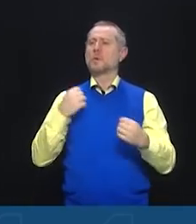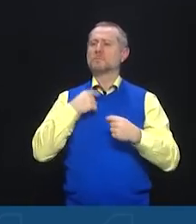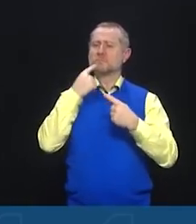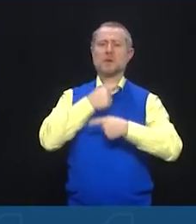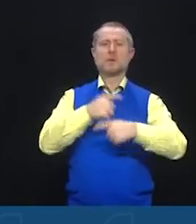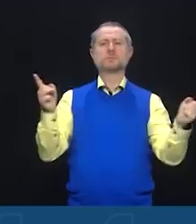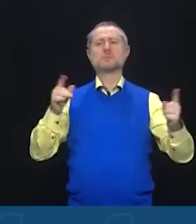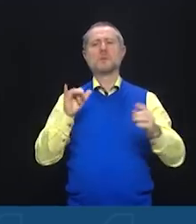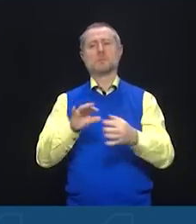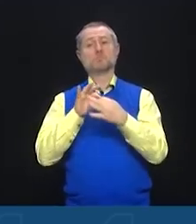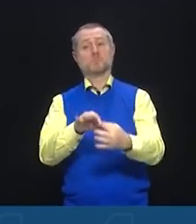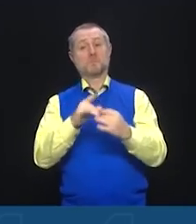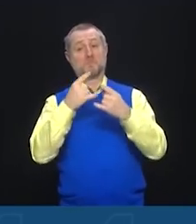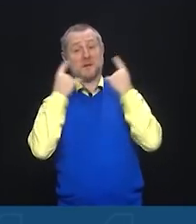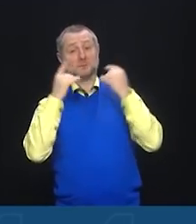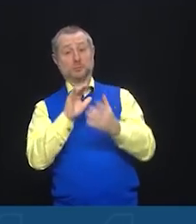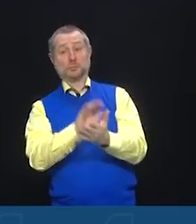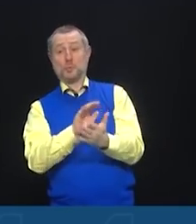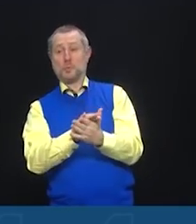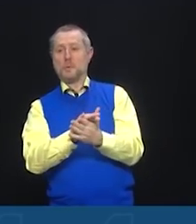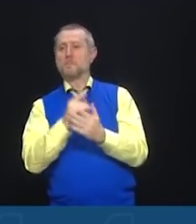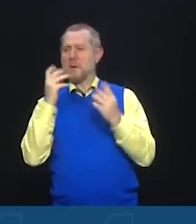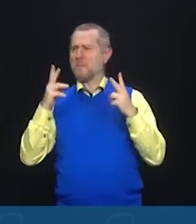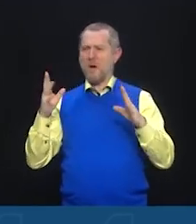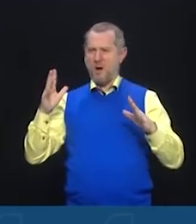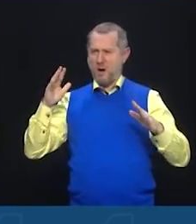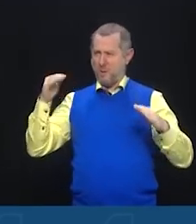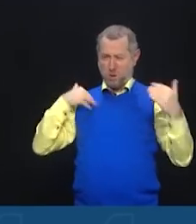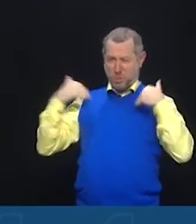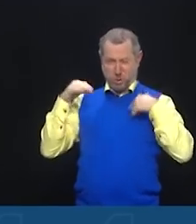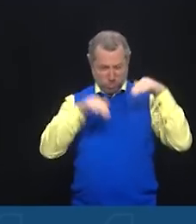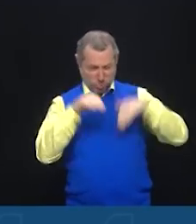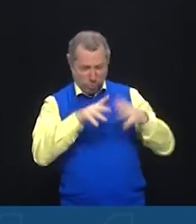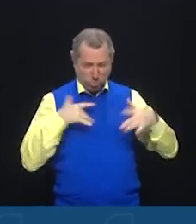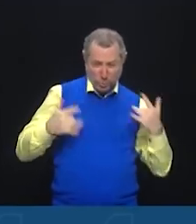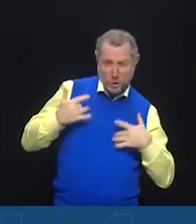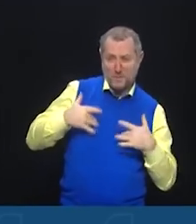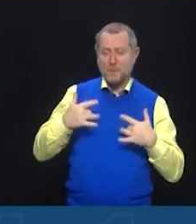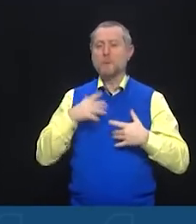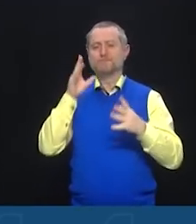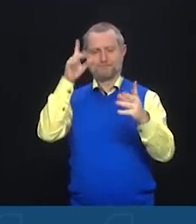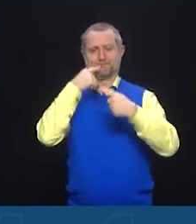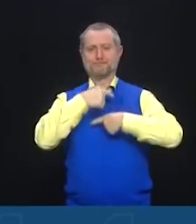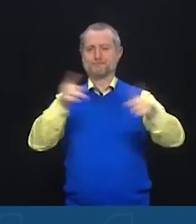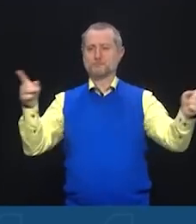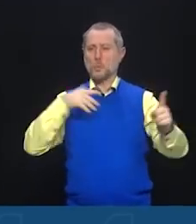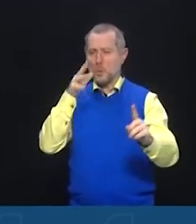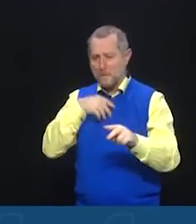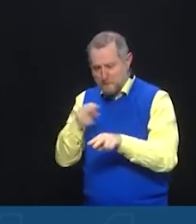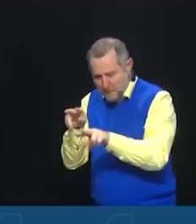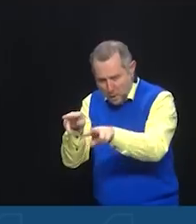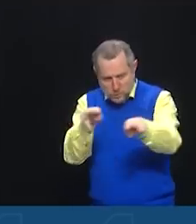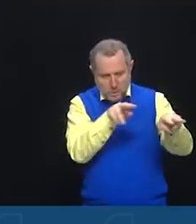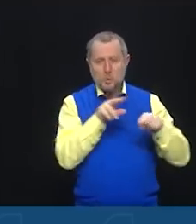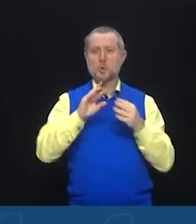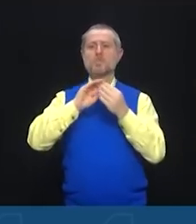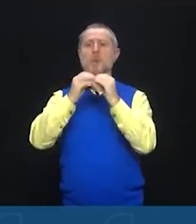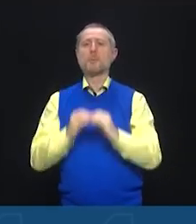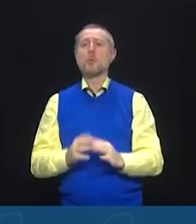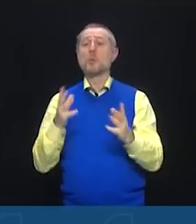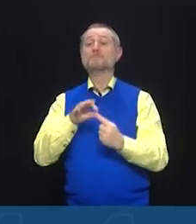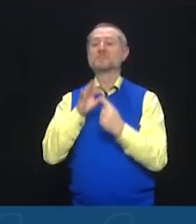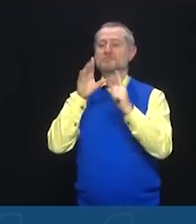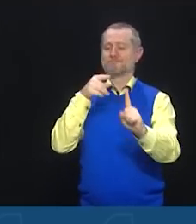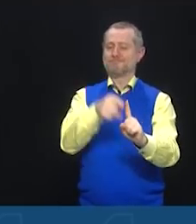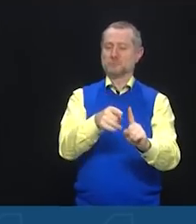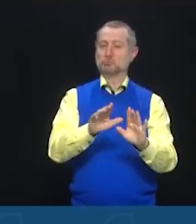school masking, which we've been asked about frequently, we're going to monitor the metrics, also specifically looking at pediatric data, get